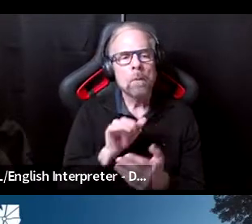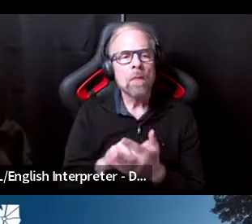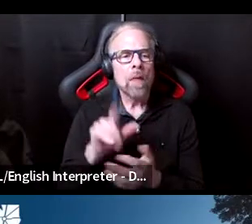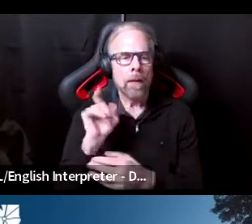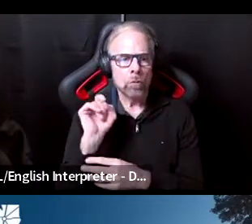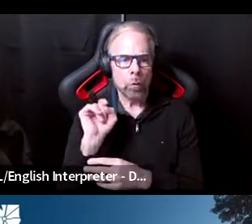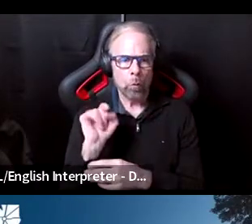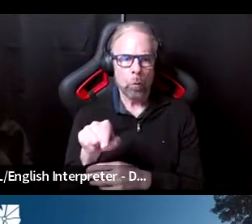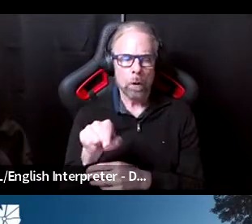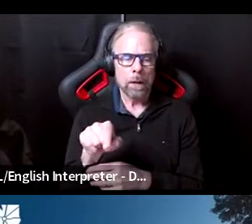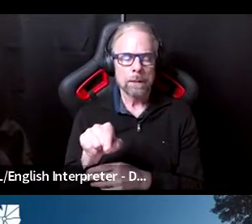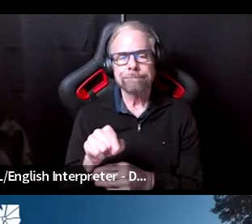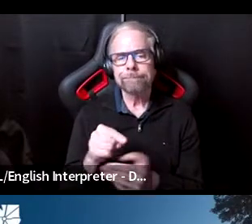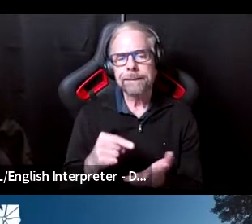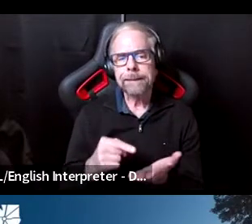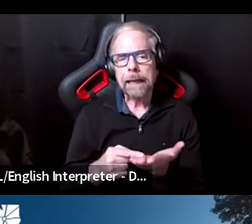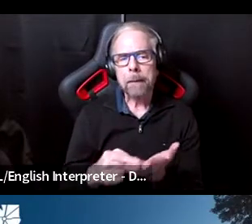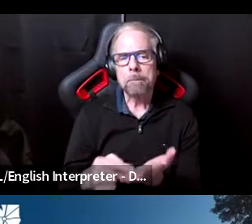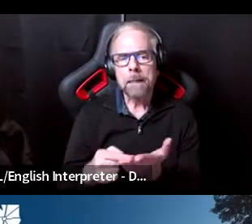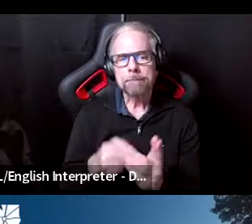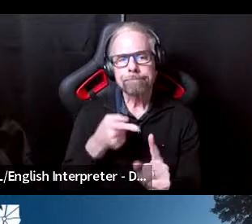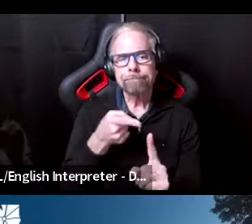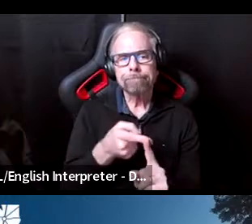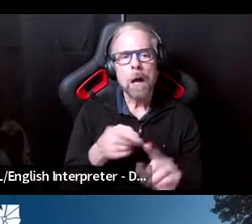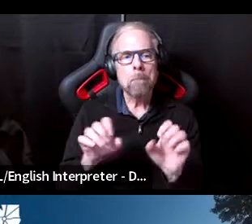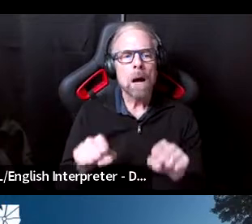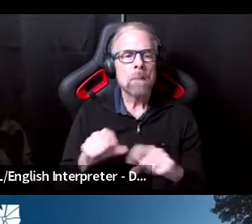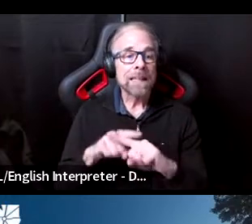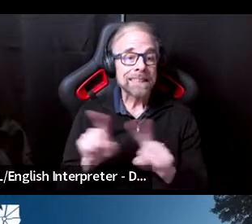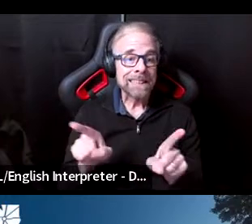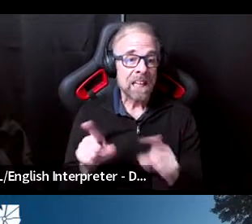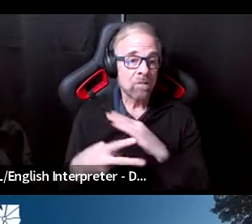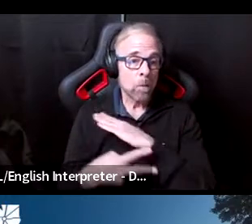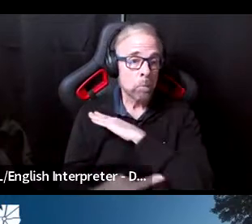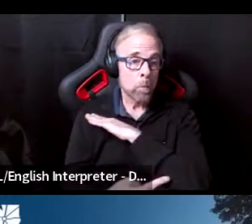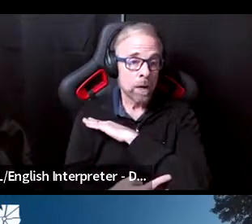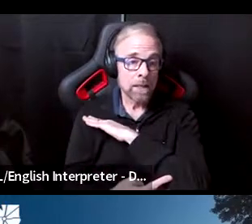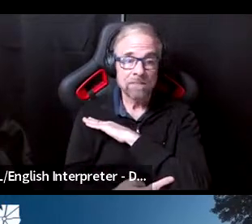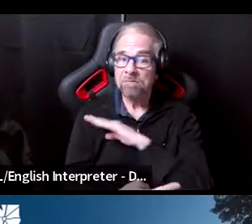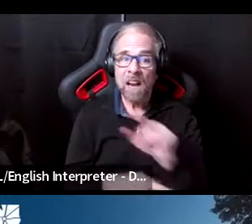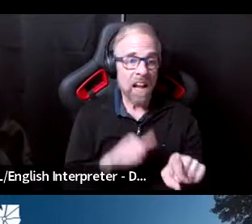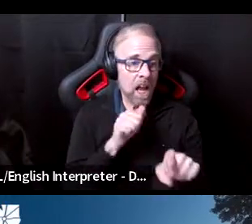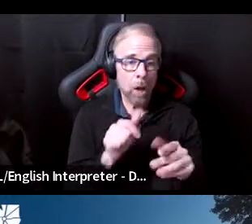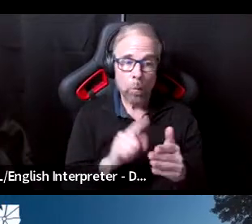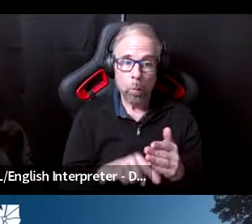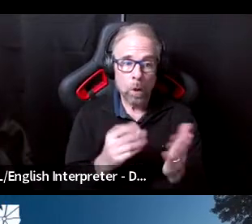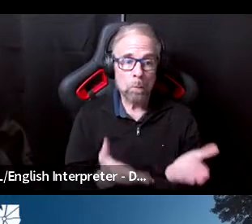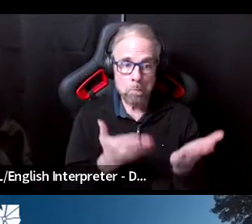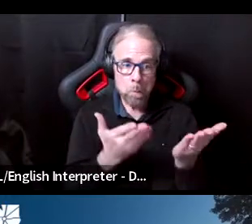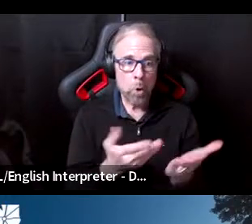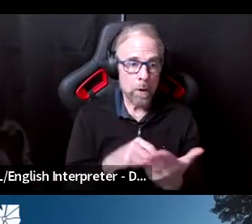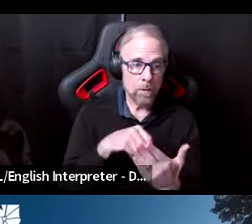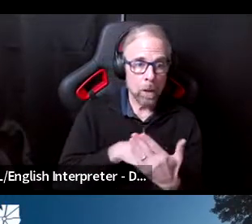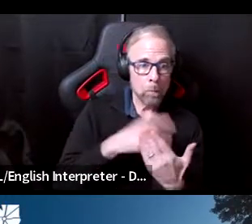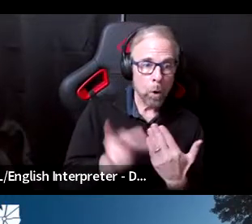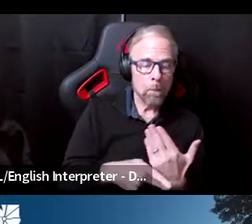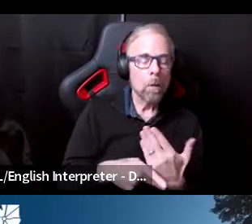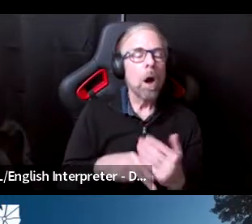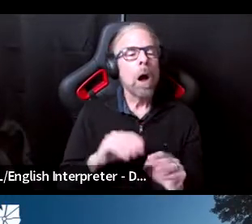is discussing the possibility of a different bridge than what's being proposed in the program. Again,